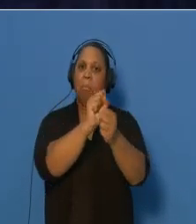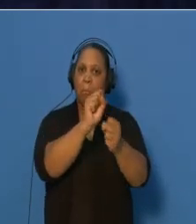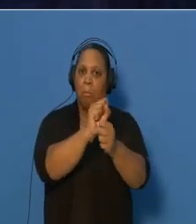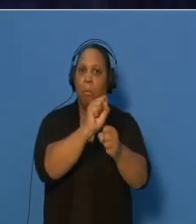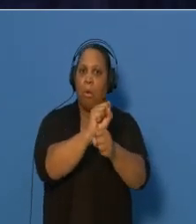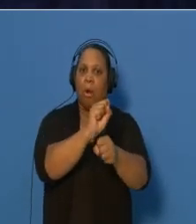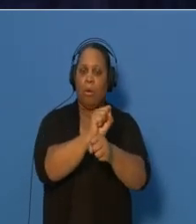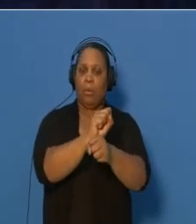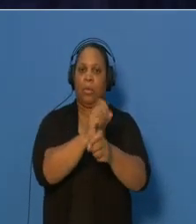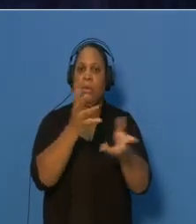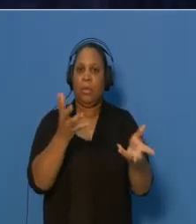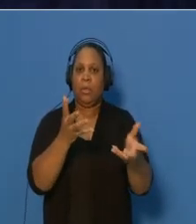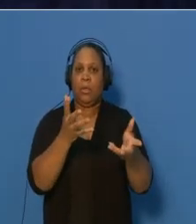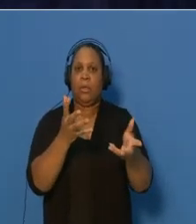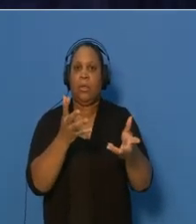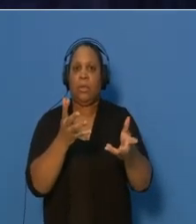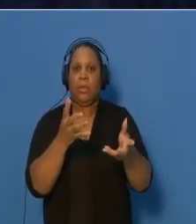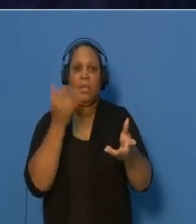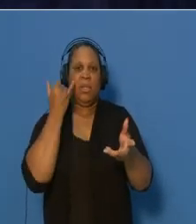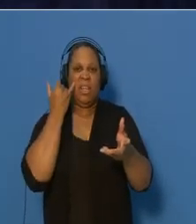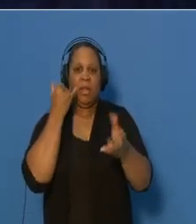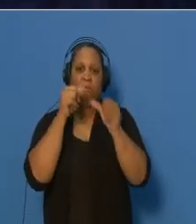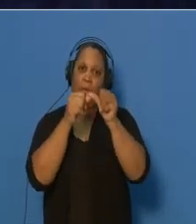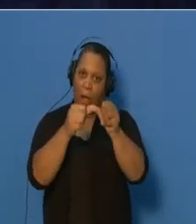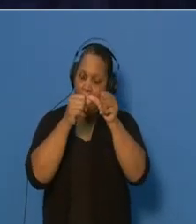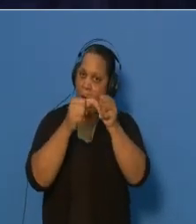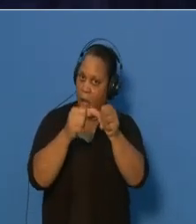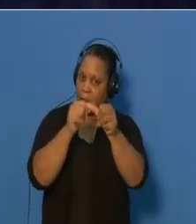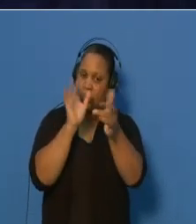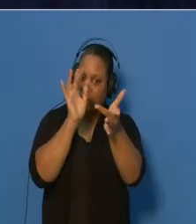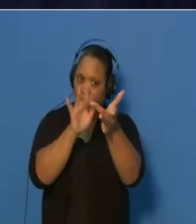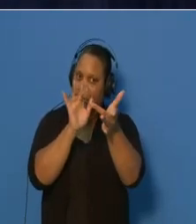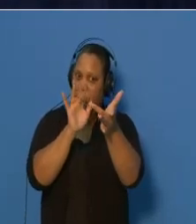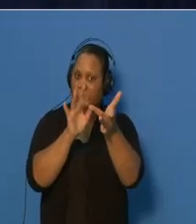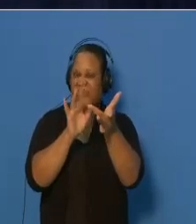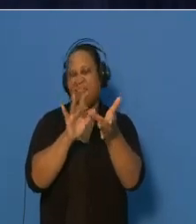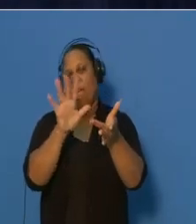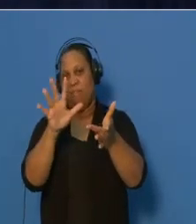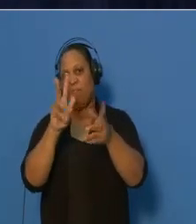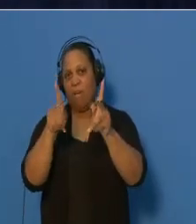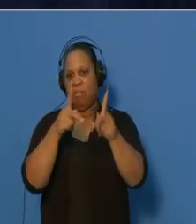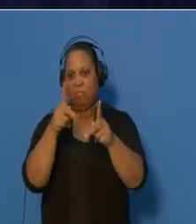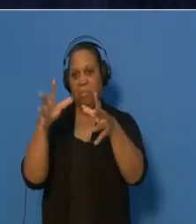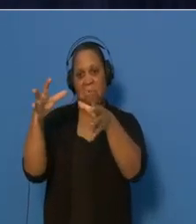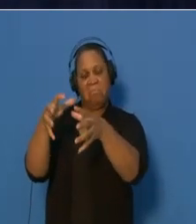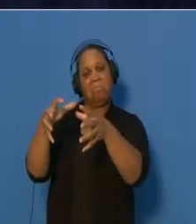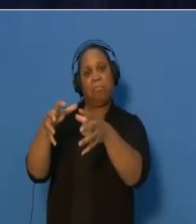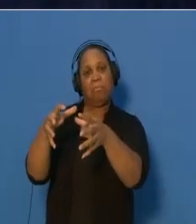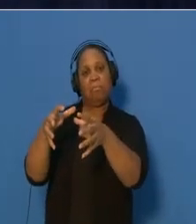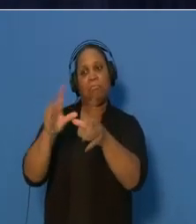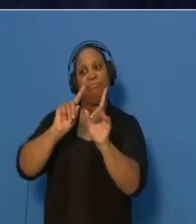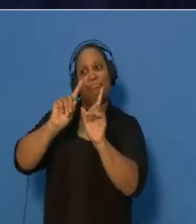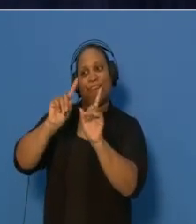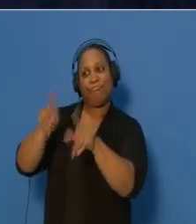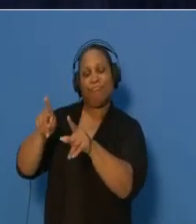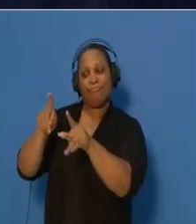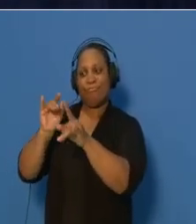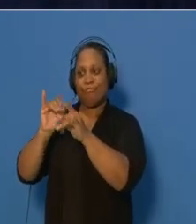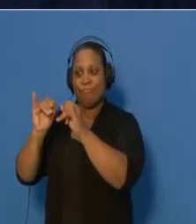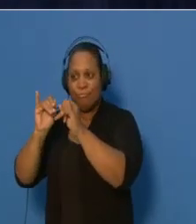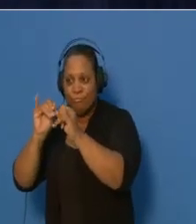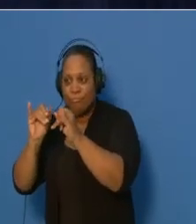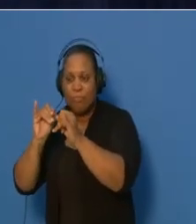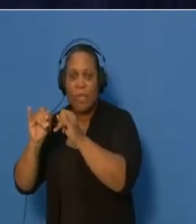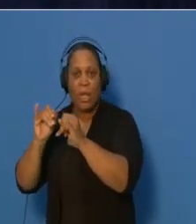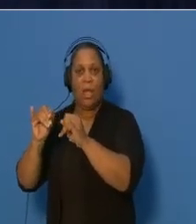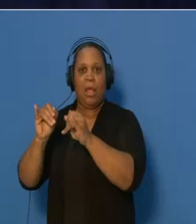the persons have constant contact with, let's say, 5 people, then they will go and interview those 5 people. And those 5 people,